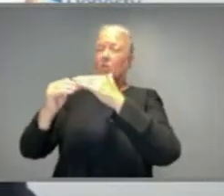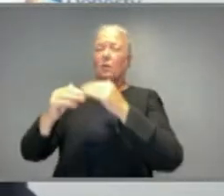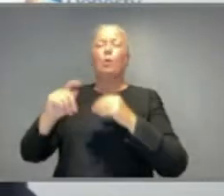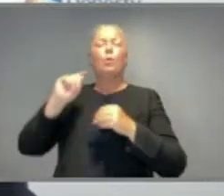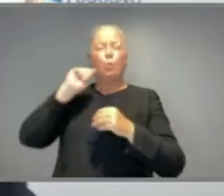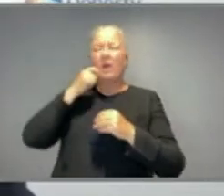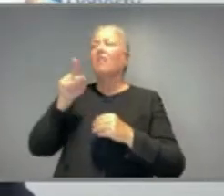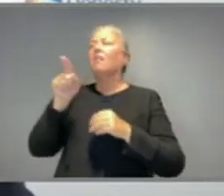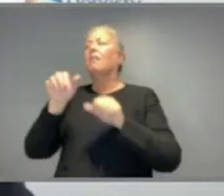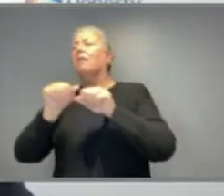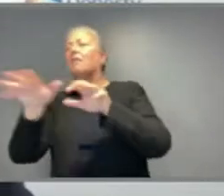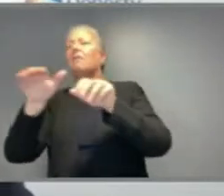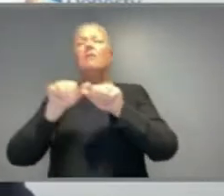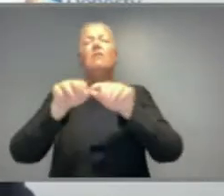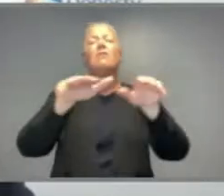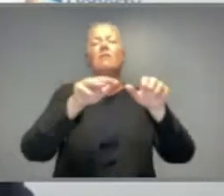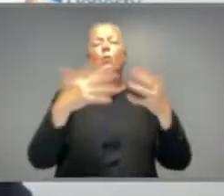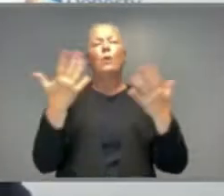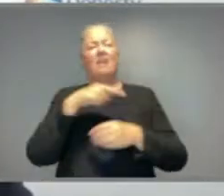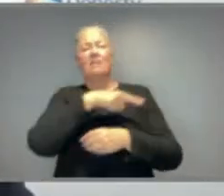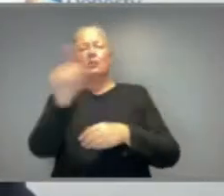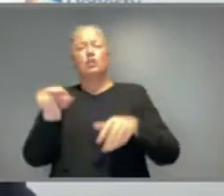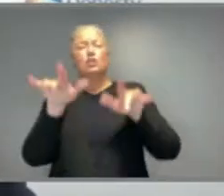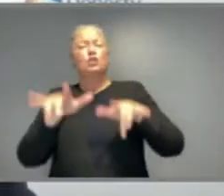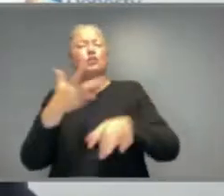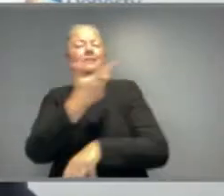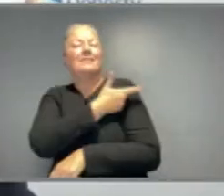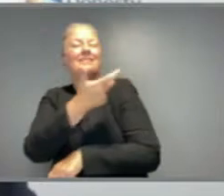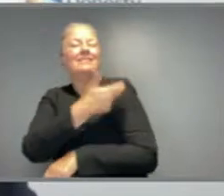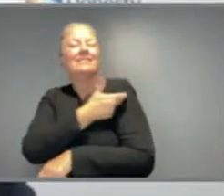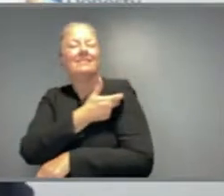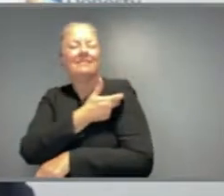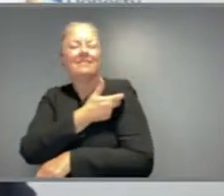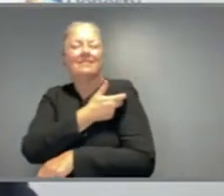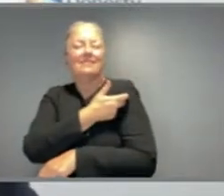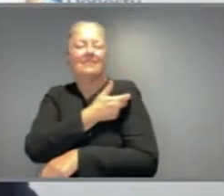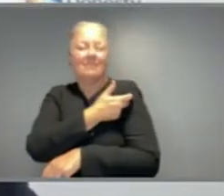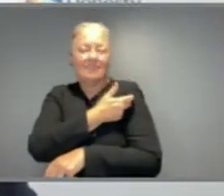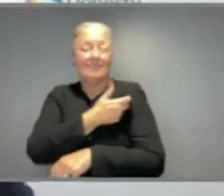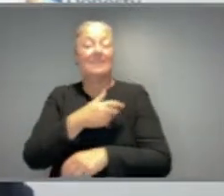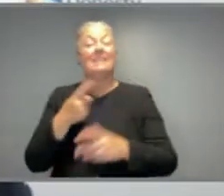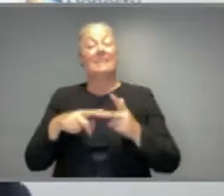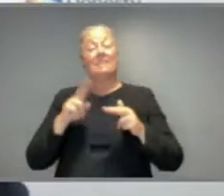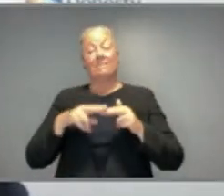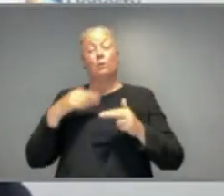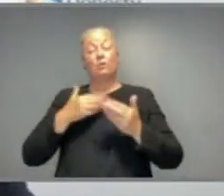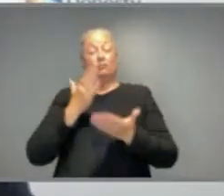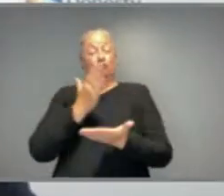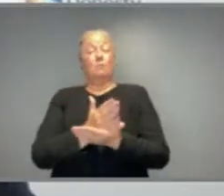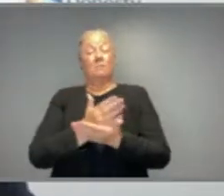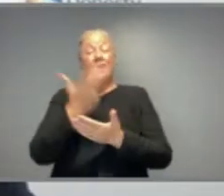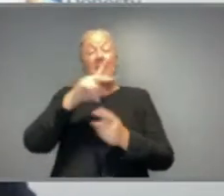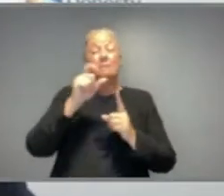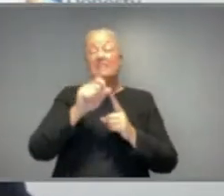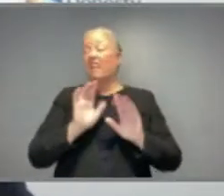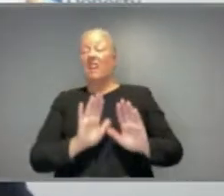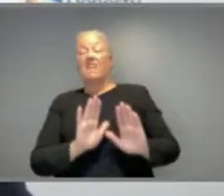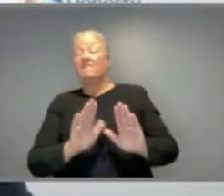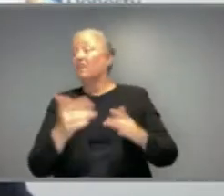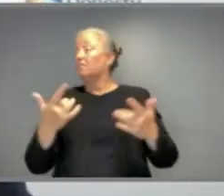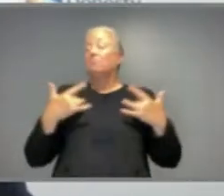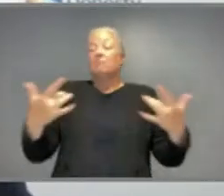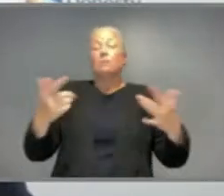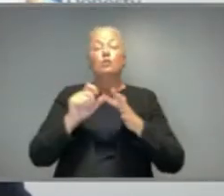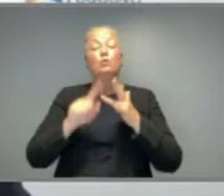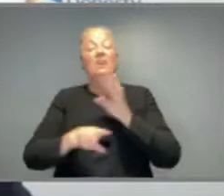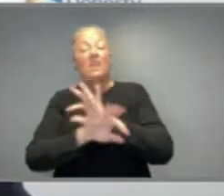in the unvaccinated population. And so basically, if we stop at 80% and we just let it sit and we don't do anything else and we don't have